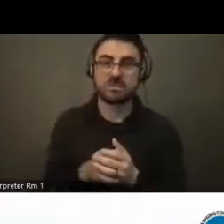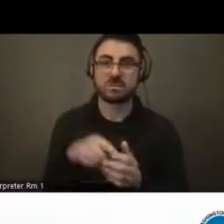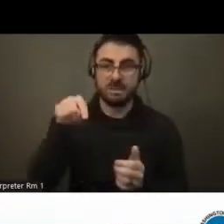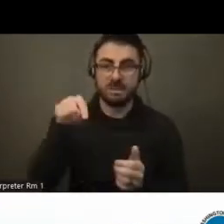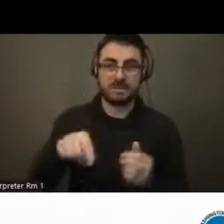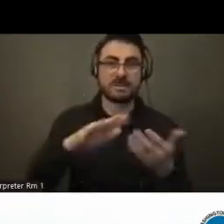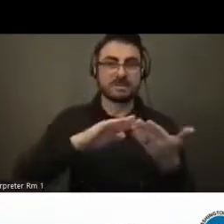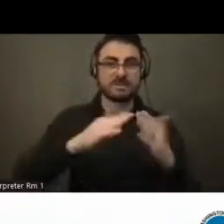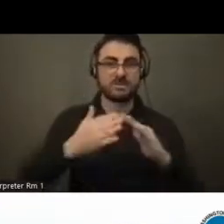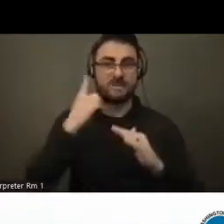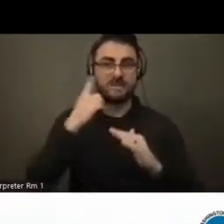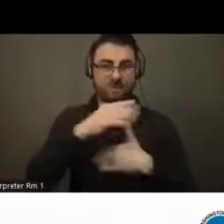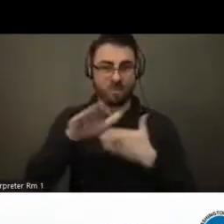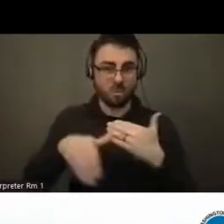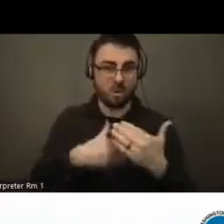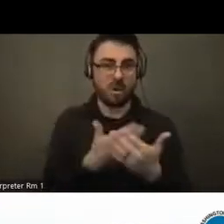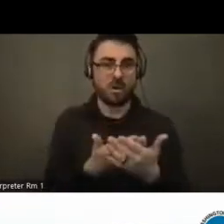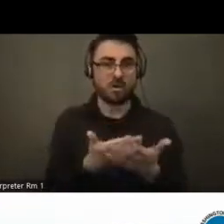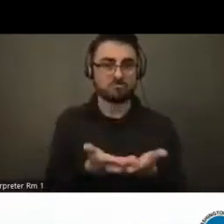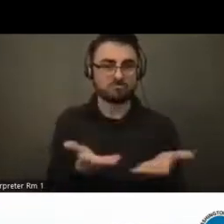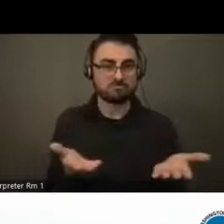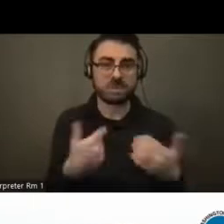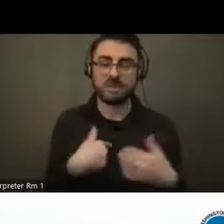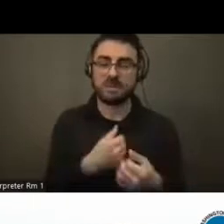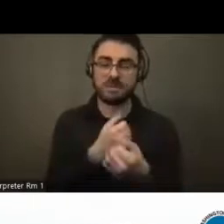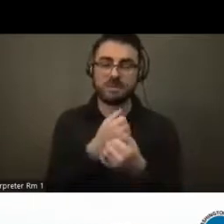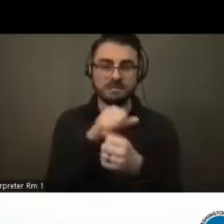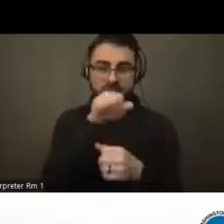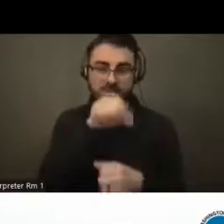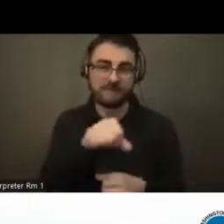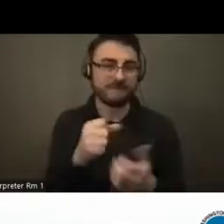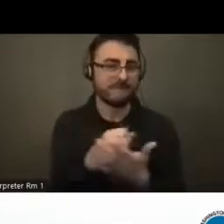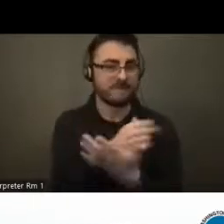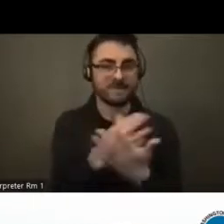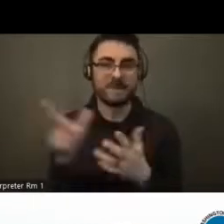for all, and I love everything I hear.